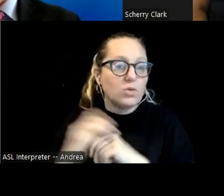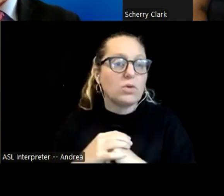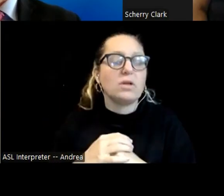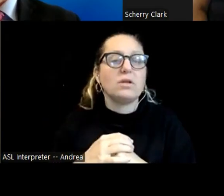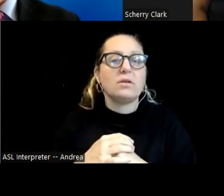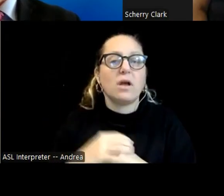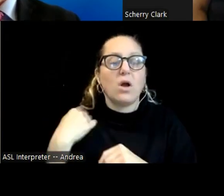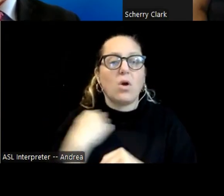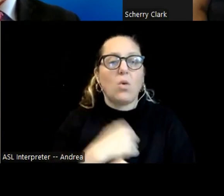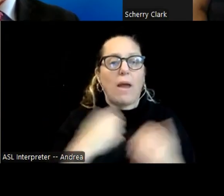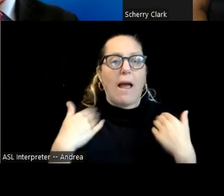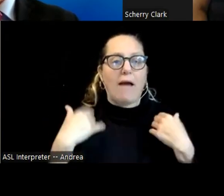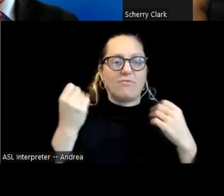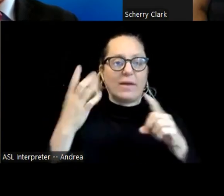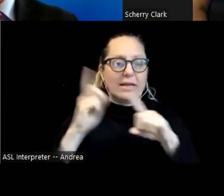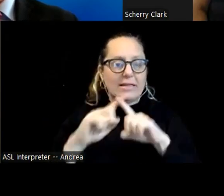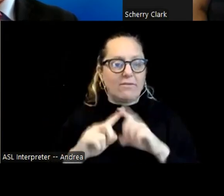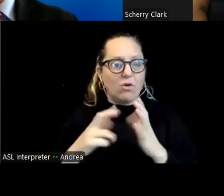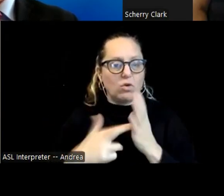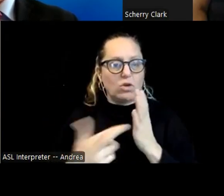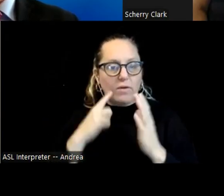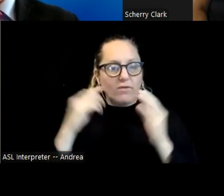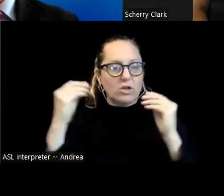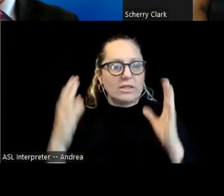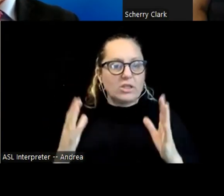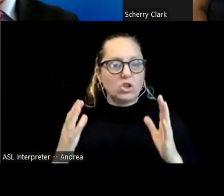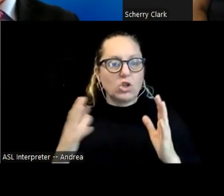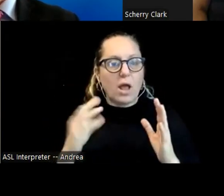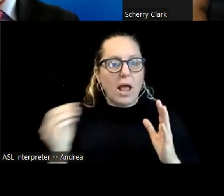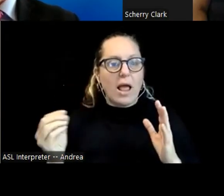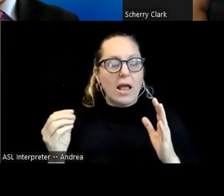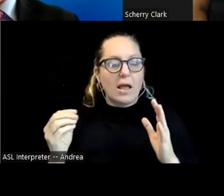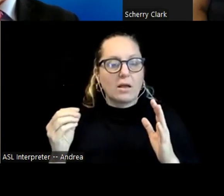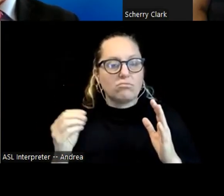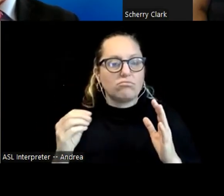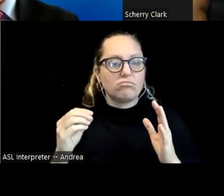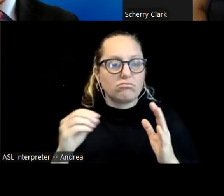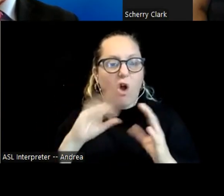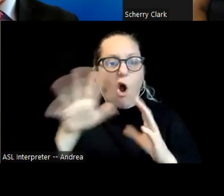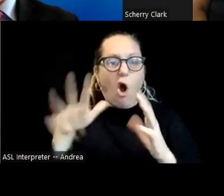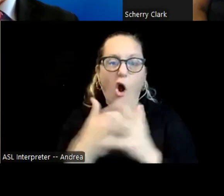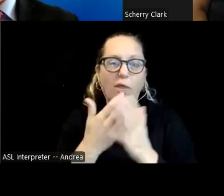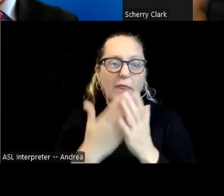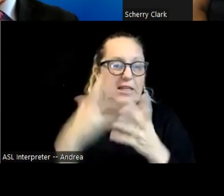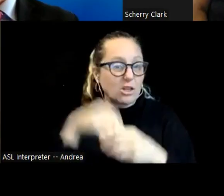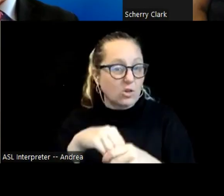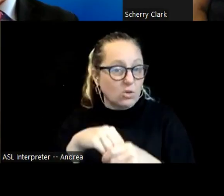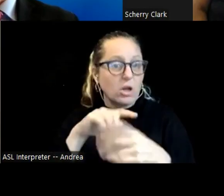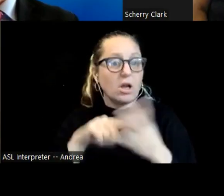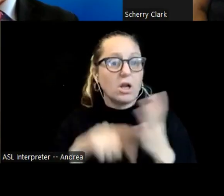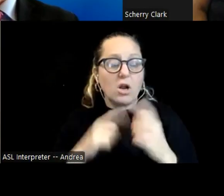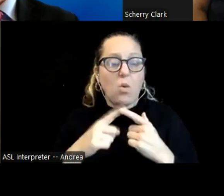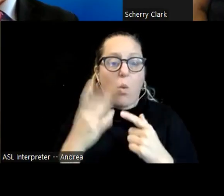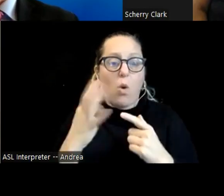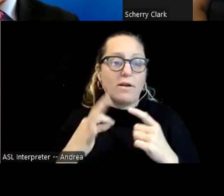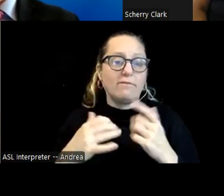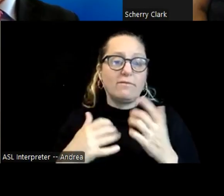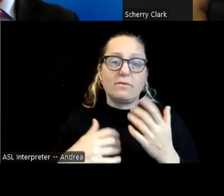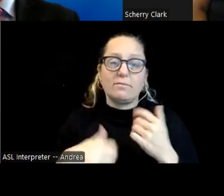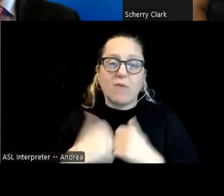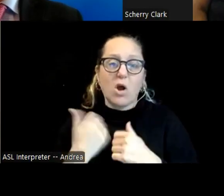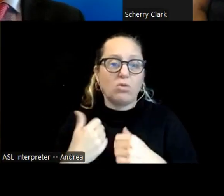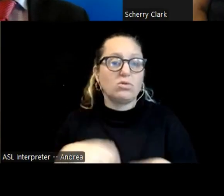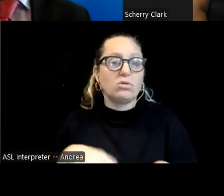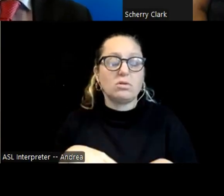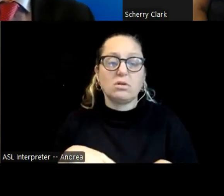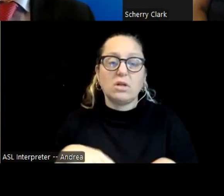We have a lot of resources for teachers. And all in all, it is probably one of the most influential